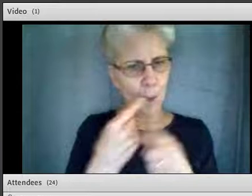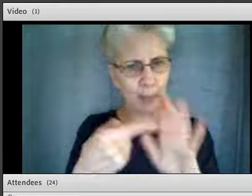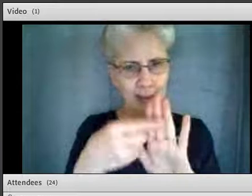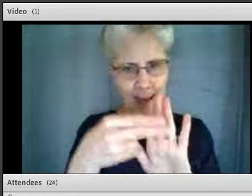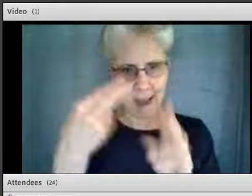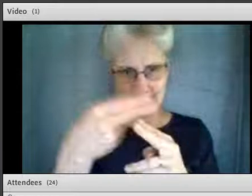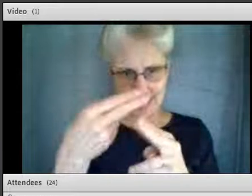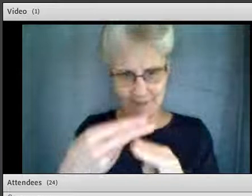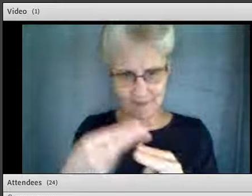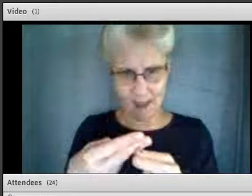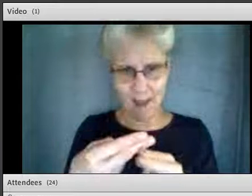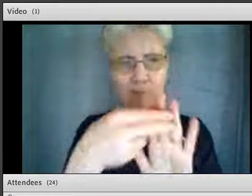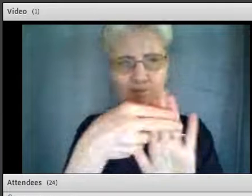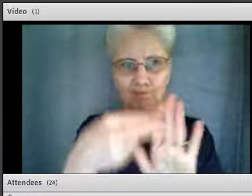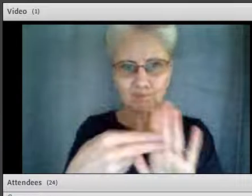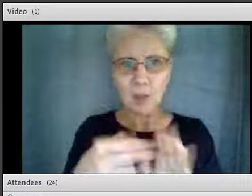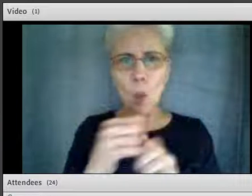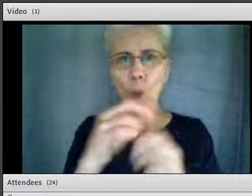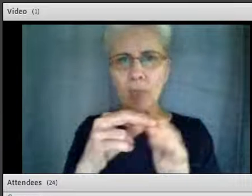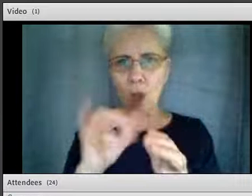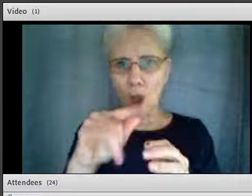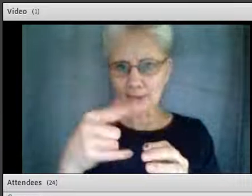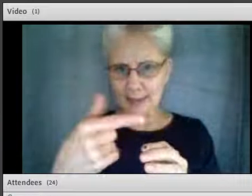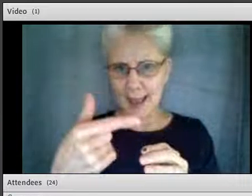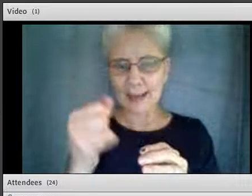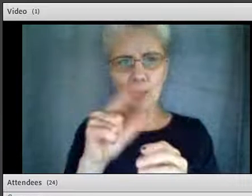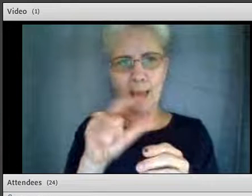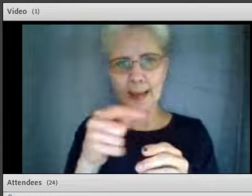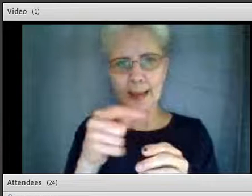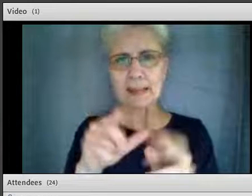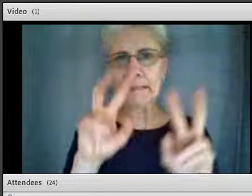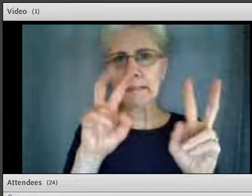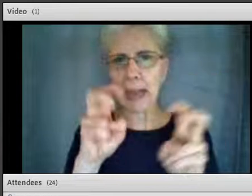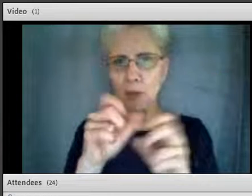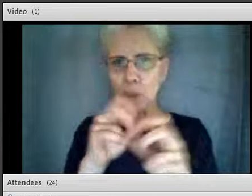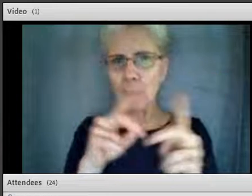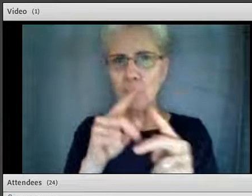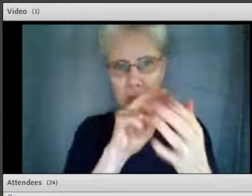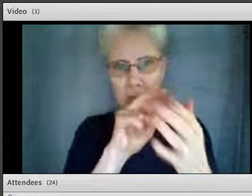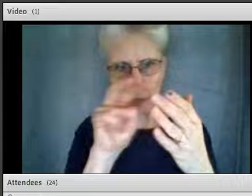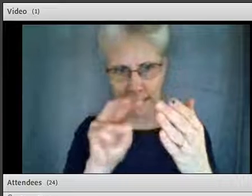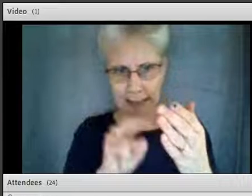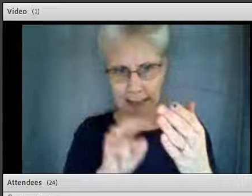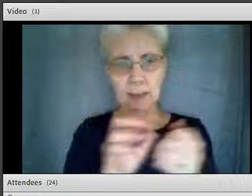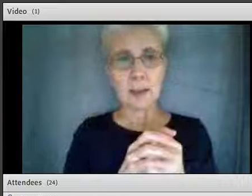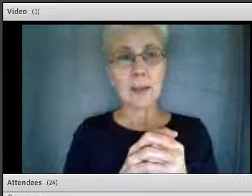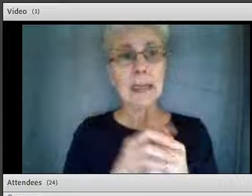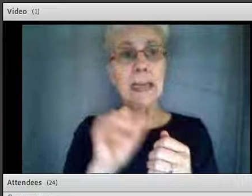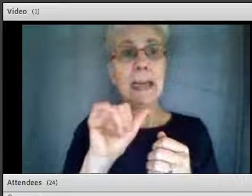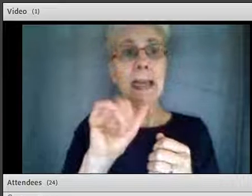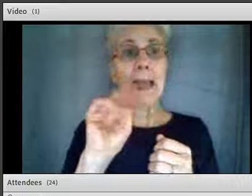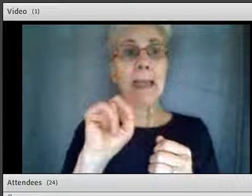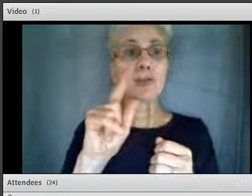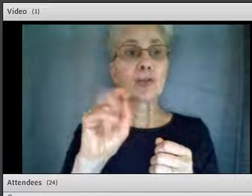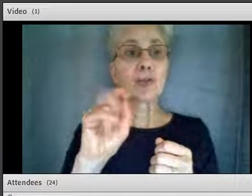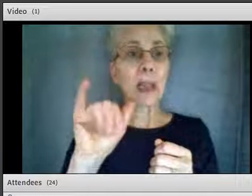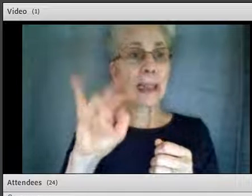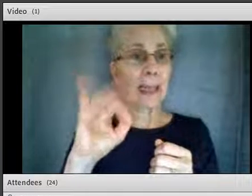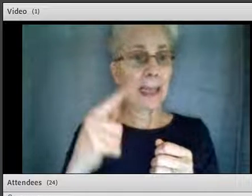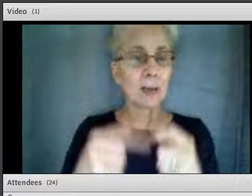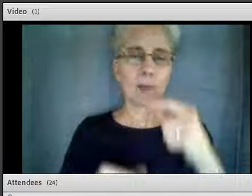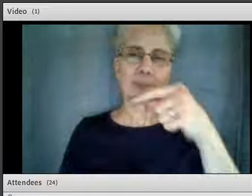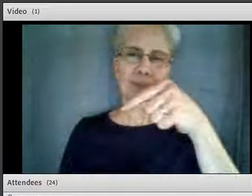tags so that and titles so that people can read them. Interlinking is internal links or page links within your page